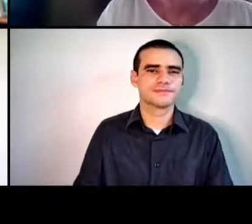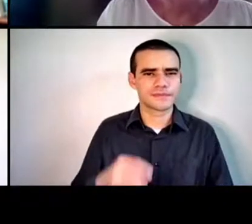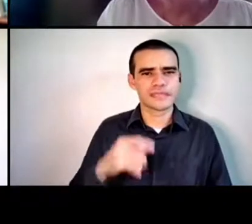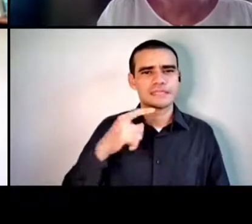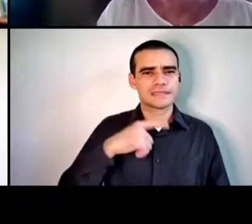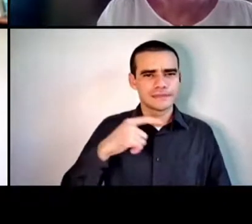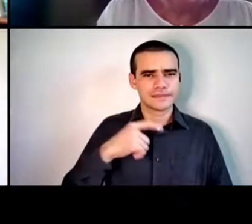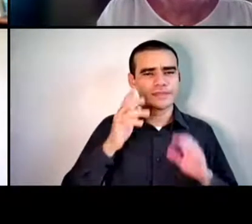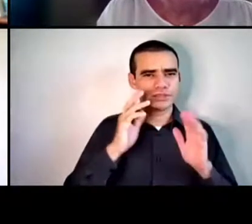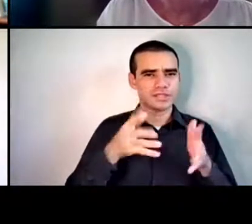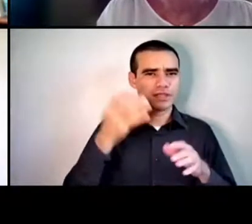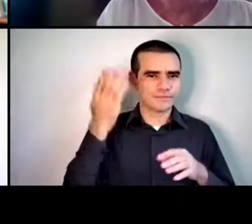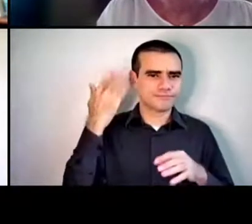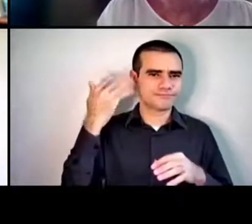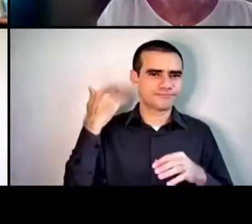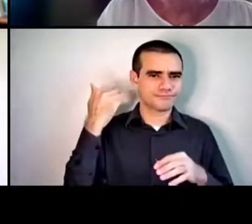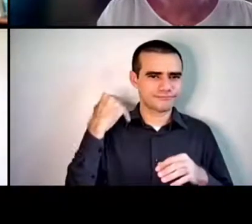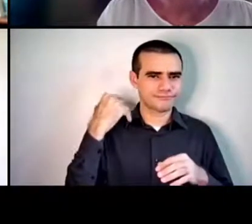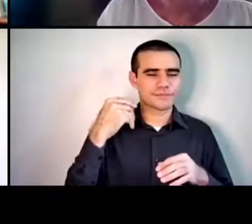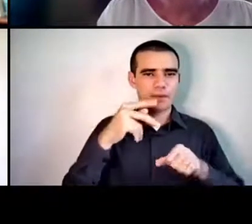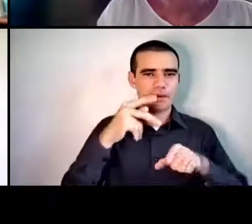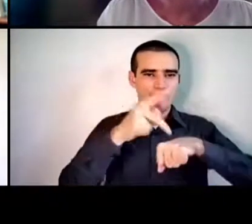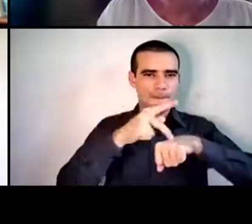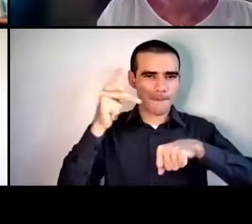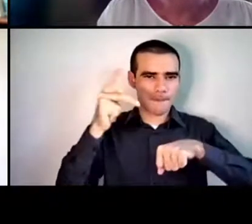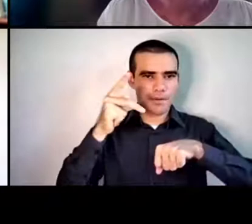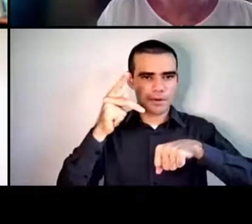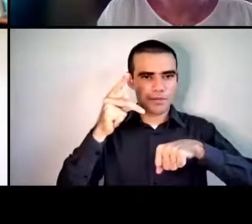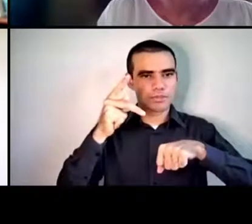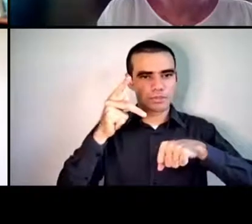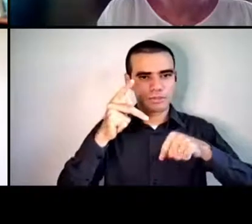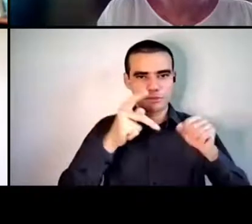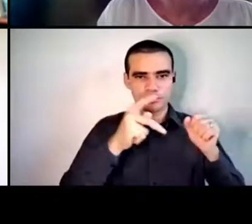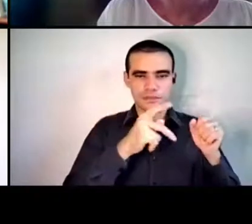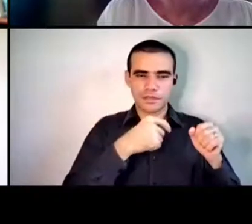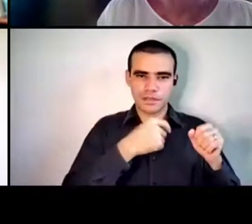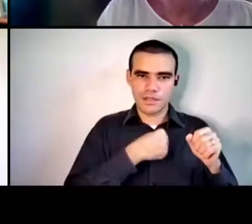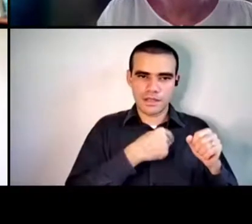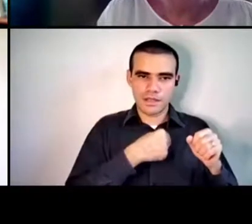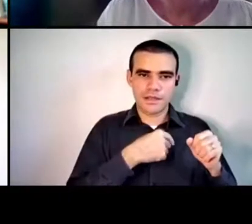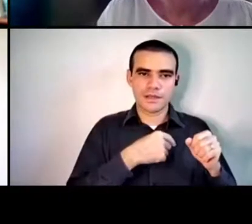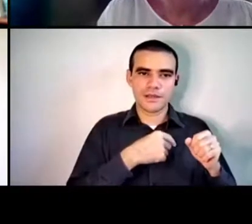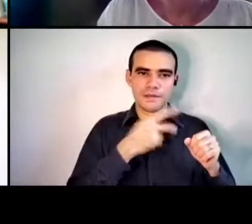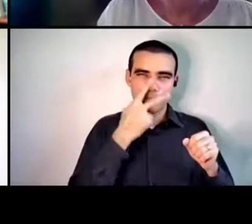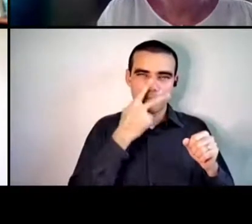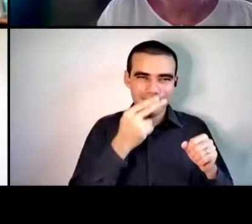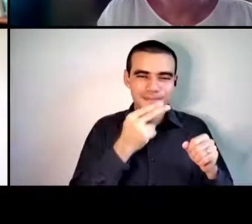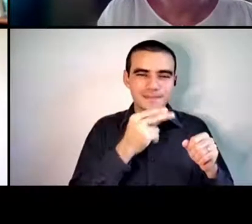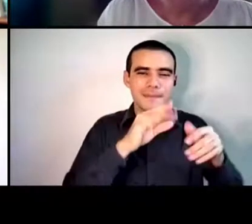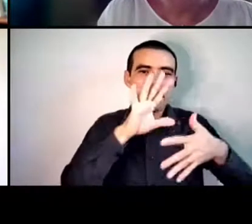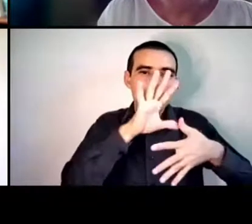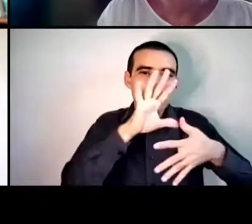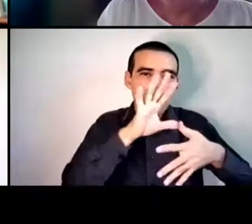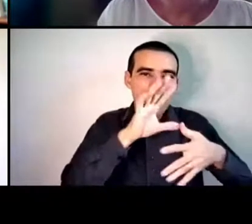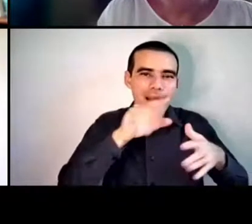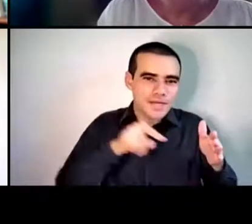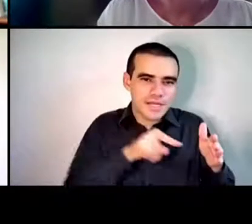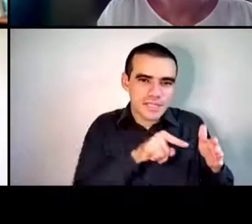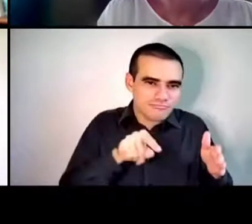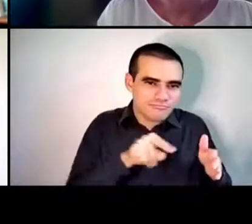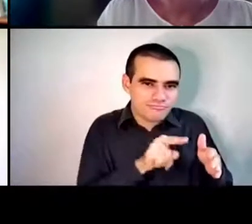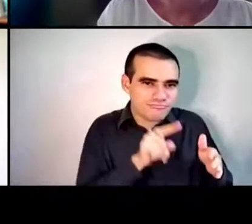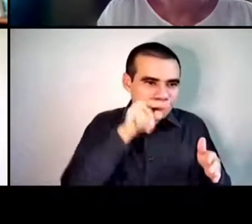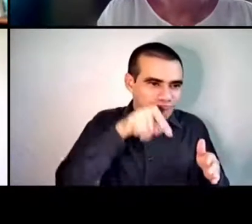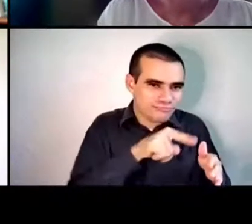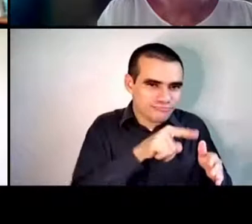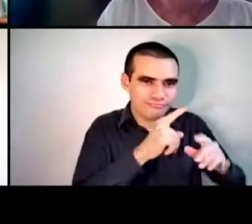For some time, we are trying to implement in our school something that I kid that it's the treasure map, because it's a